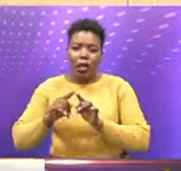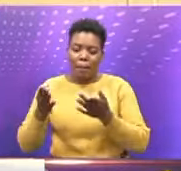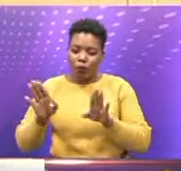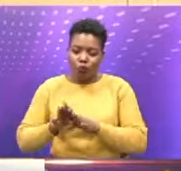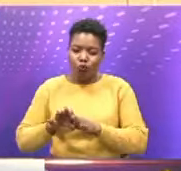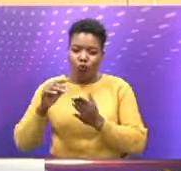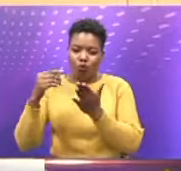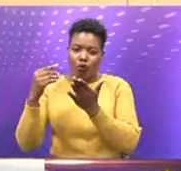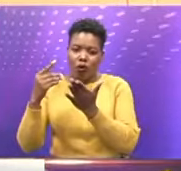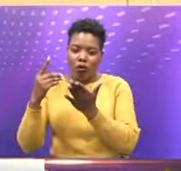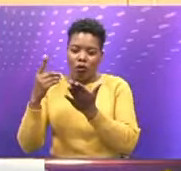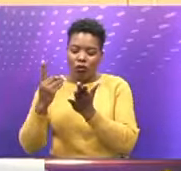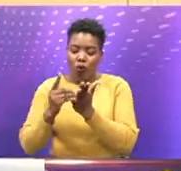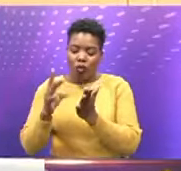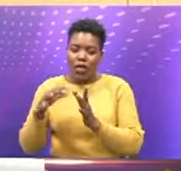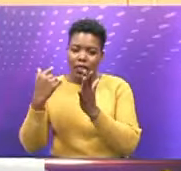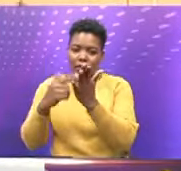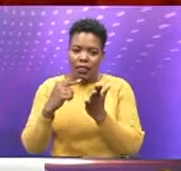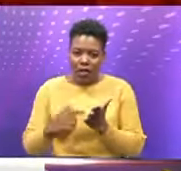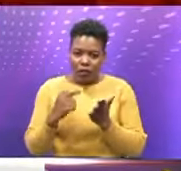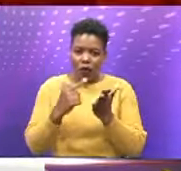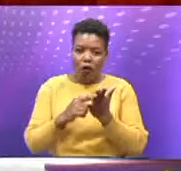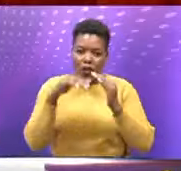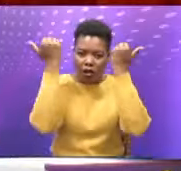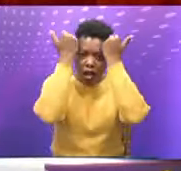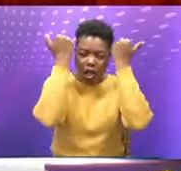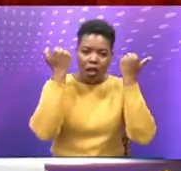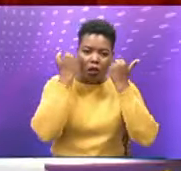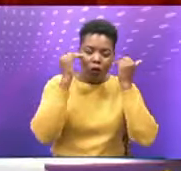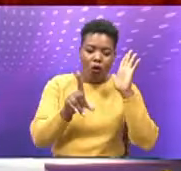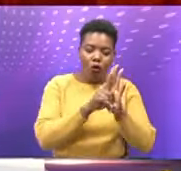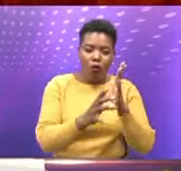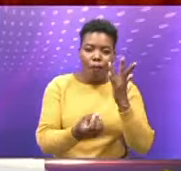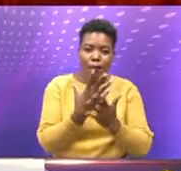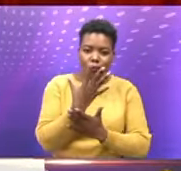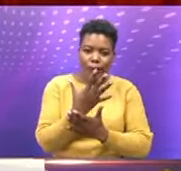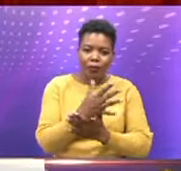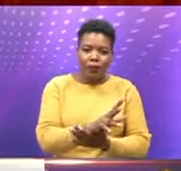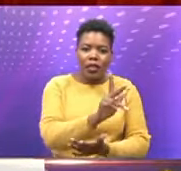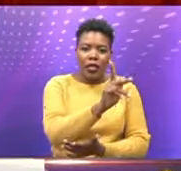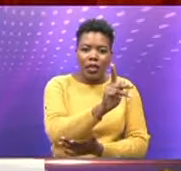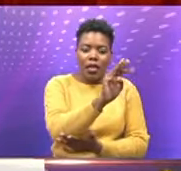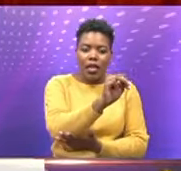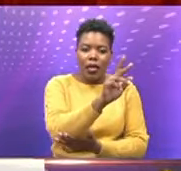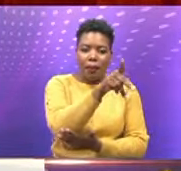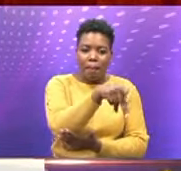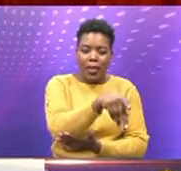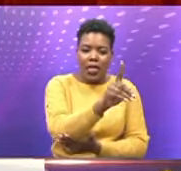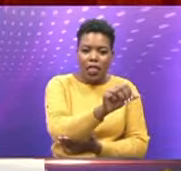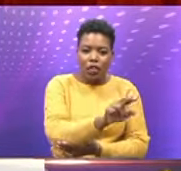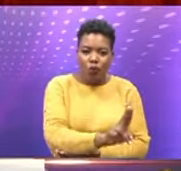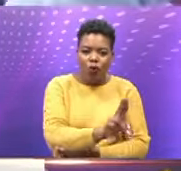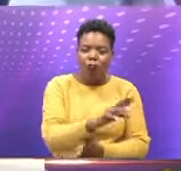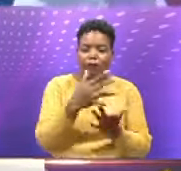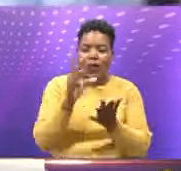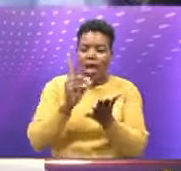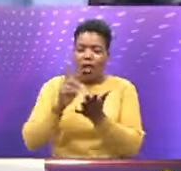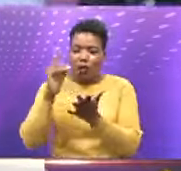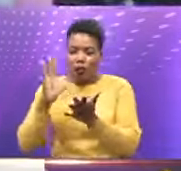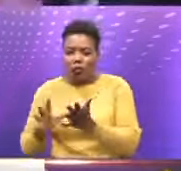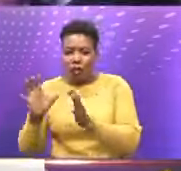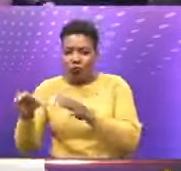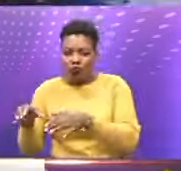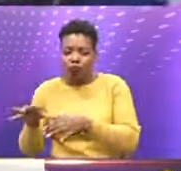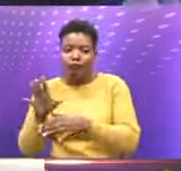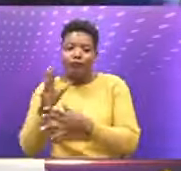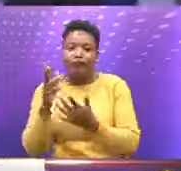jotich ogolo chik mondo riwruok mar lakteche, migao mar thieth kaachiel kod riwruok mar governance mondo chwal winjruok mar